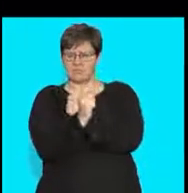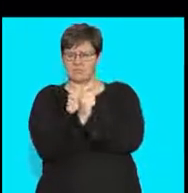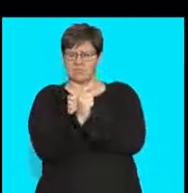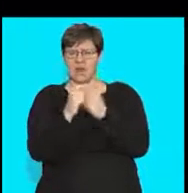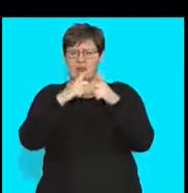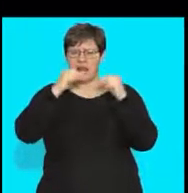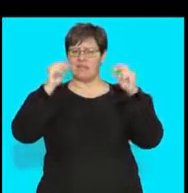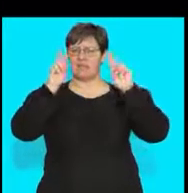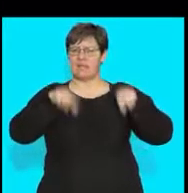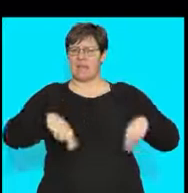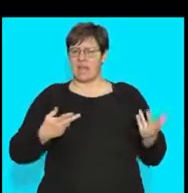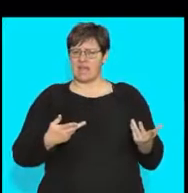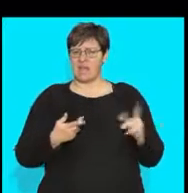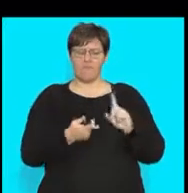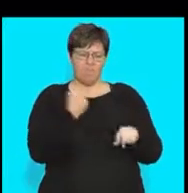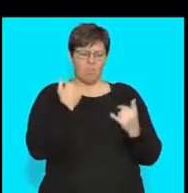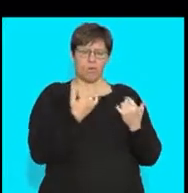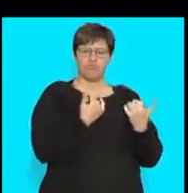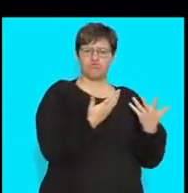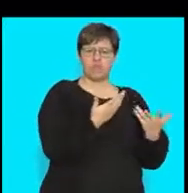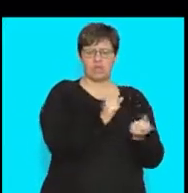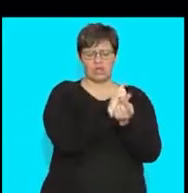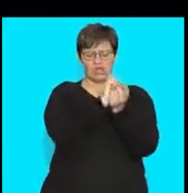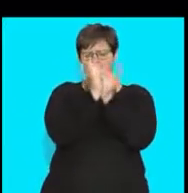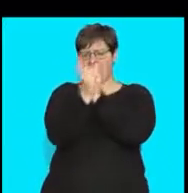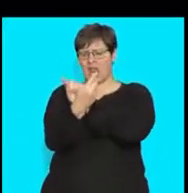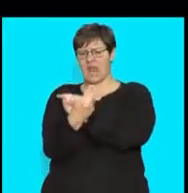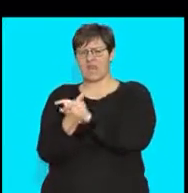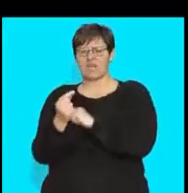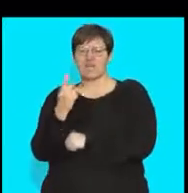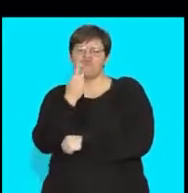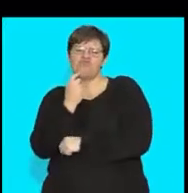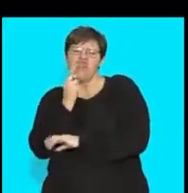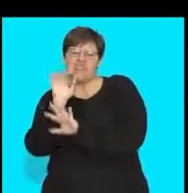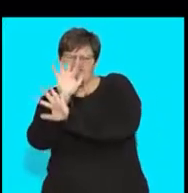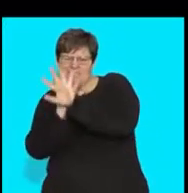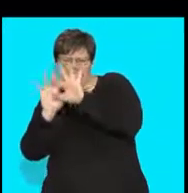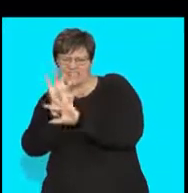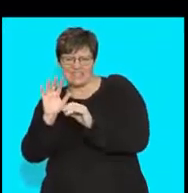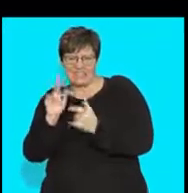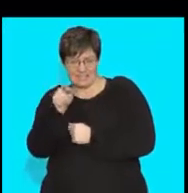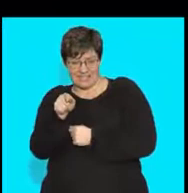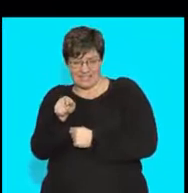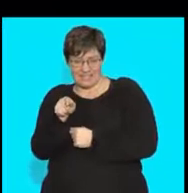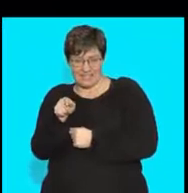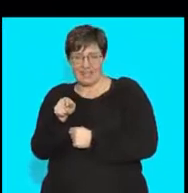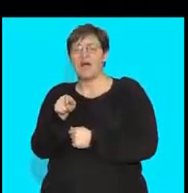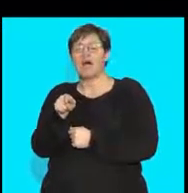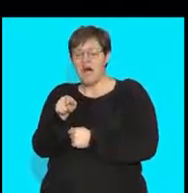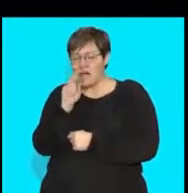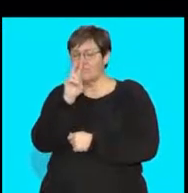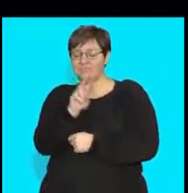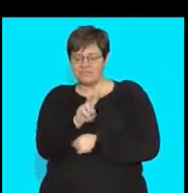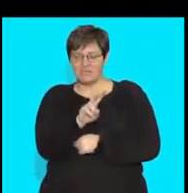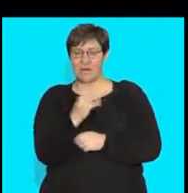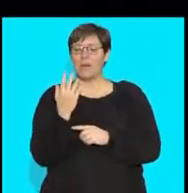leaf dies, and it turns from green to a red color. And that's exactly what you're looking over